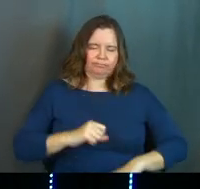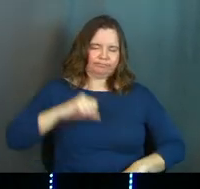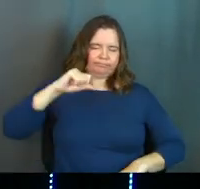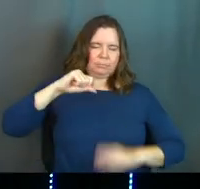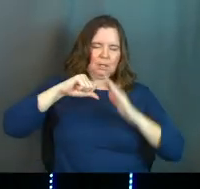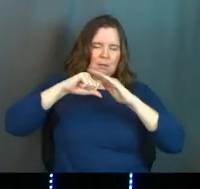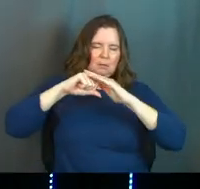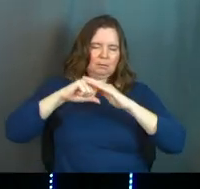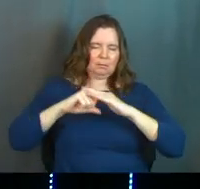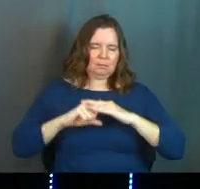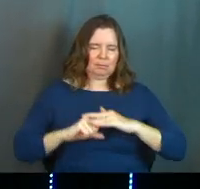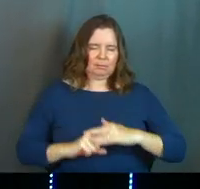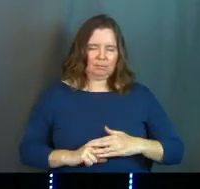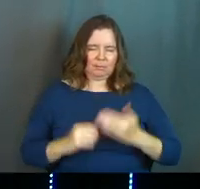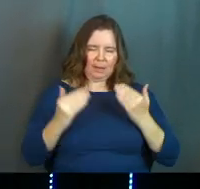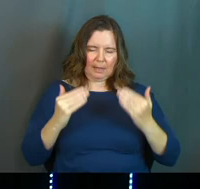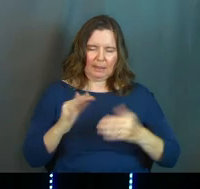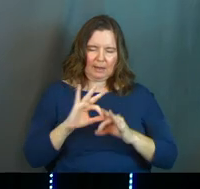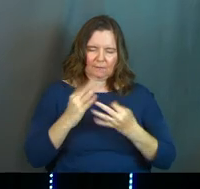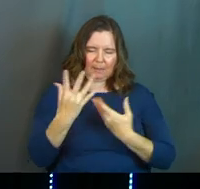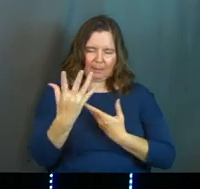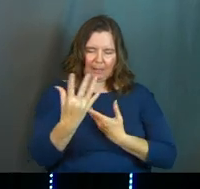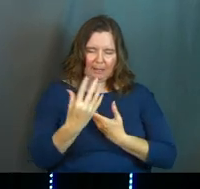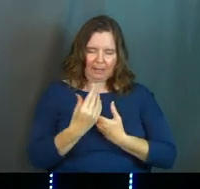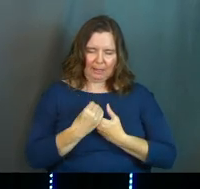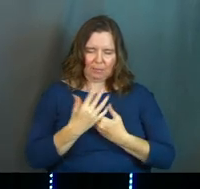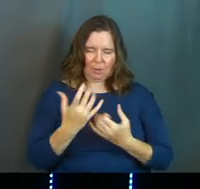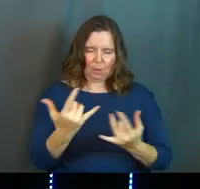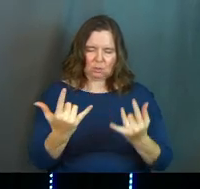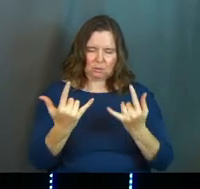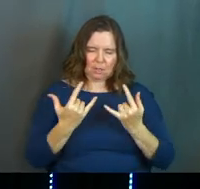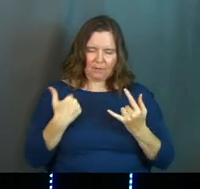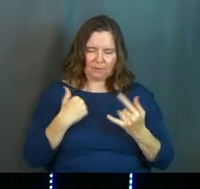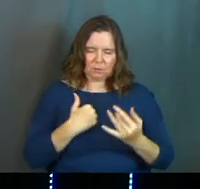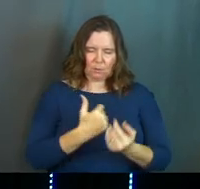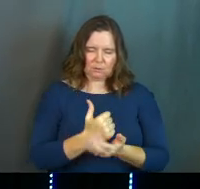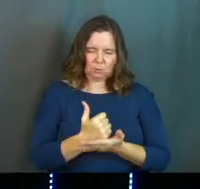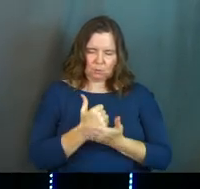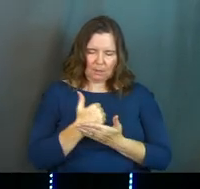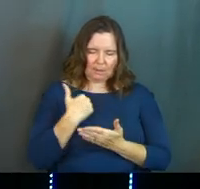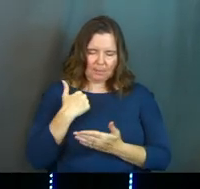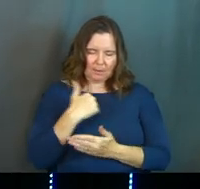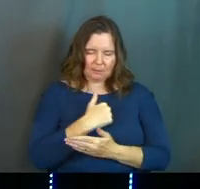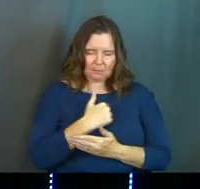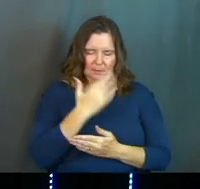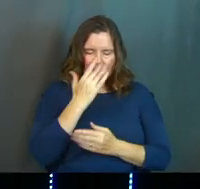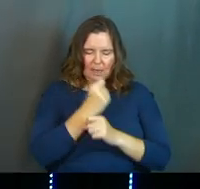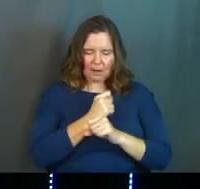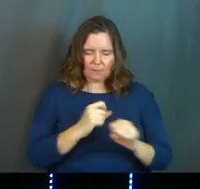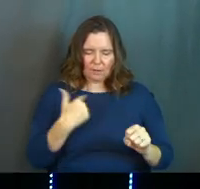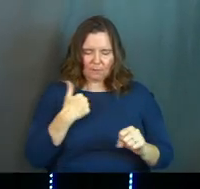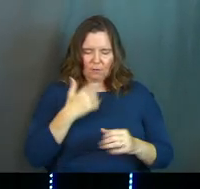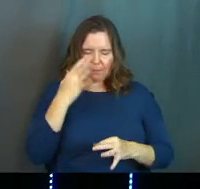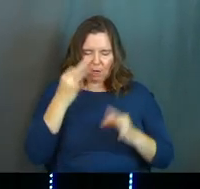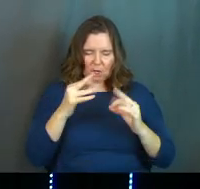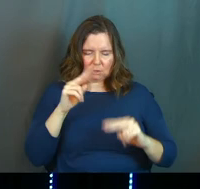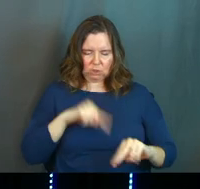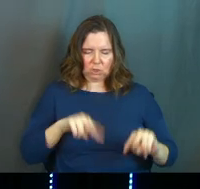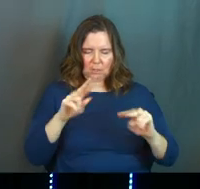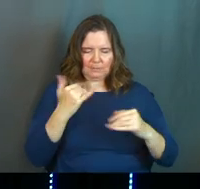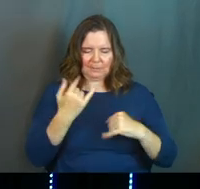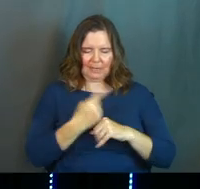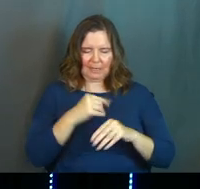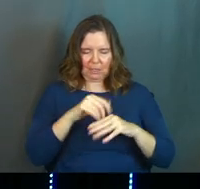let family in. Family that wants to love us, that wants to help us. God, free us from our judgment today